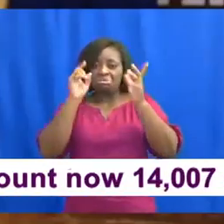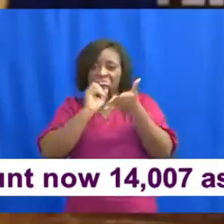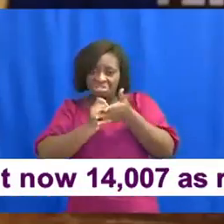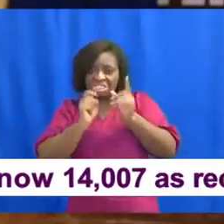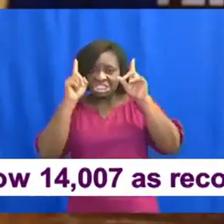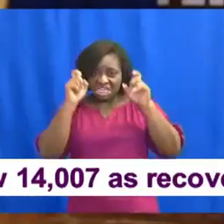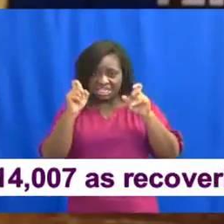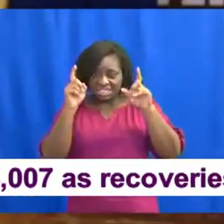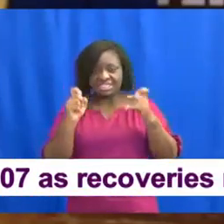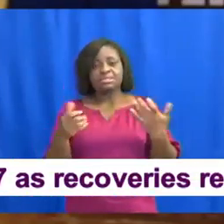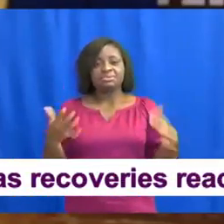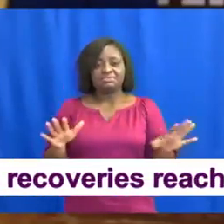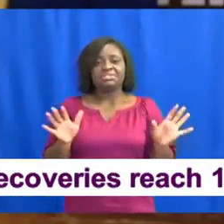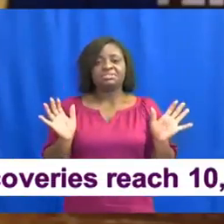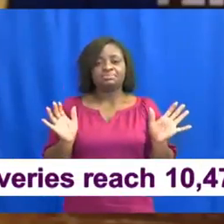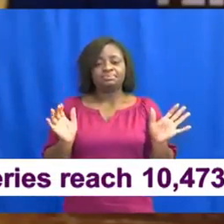a chat wall.